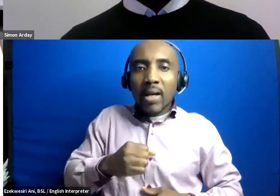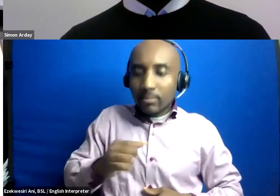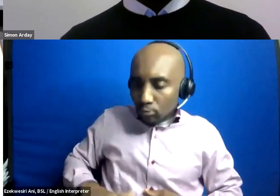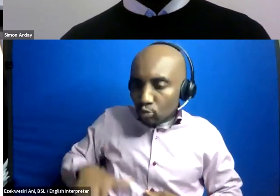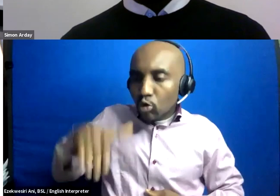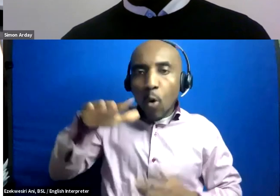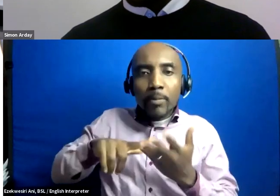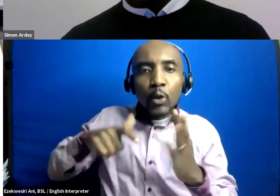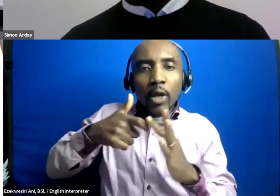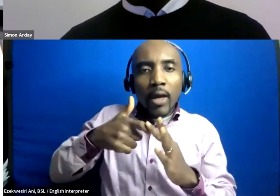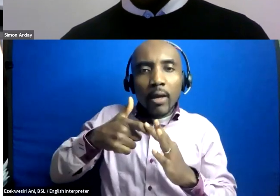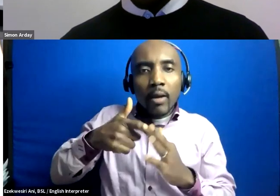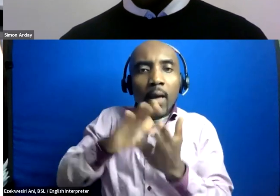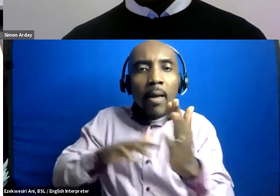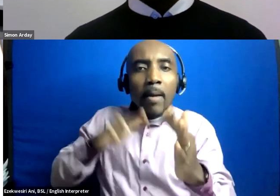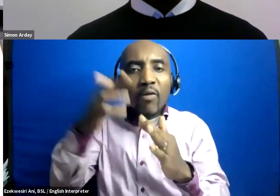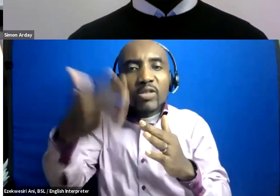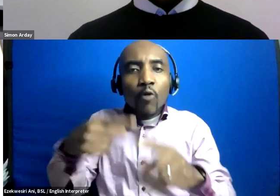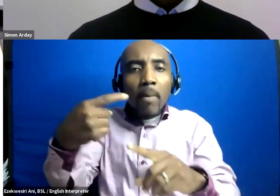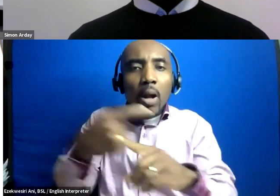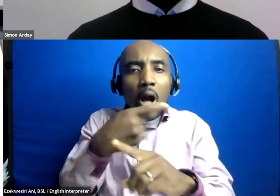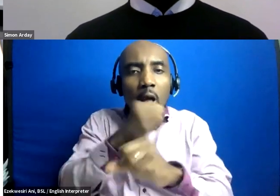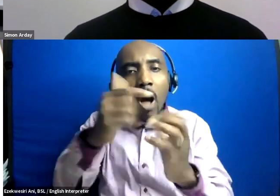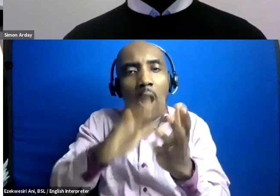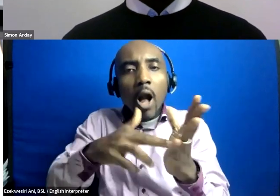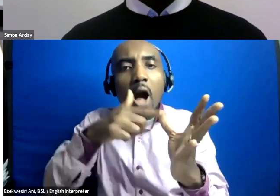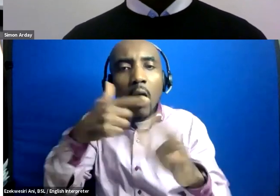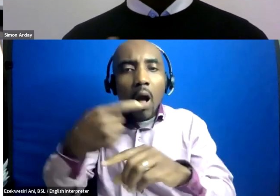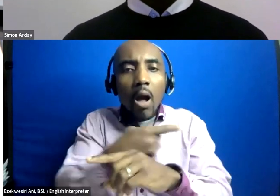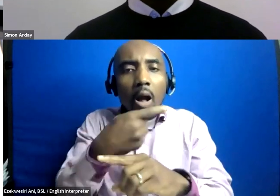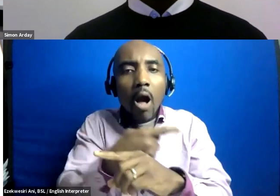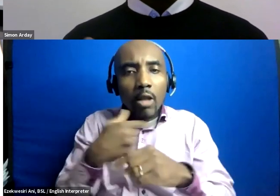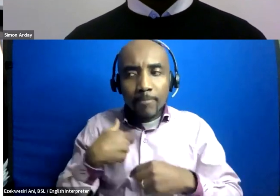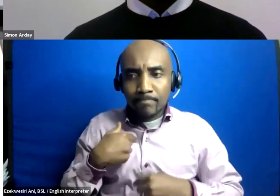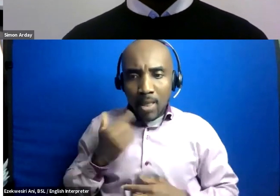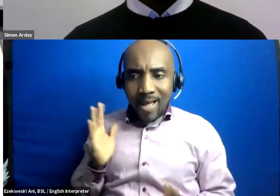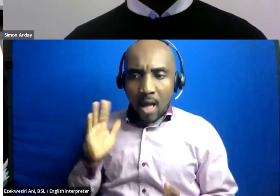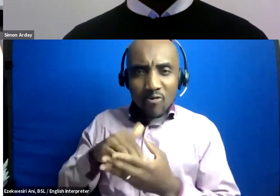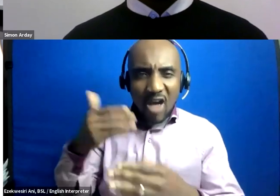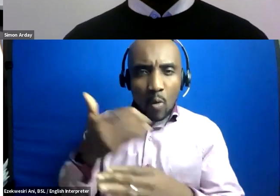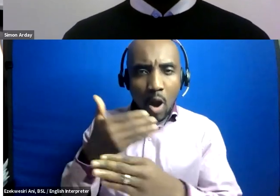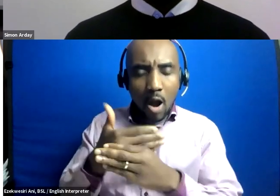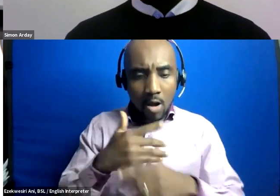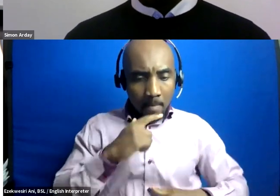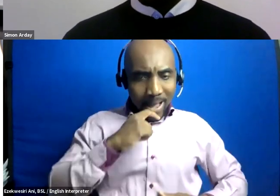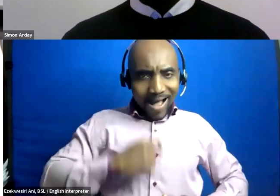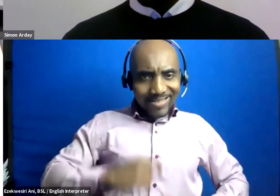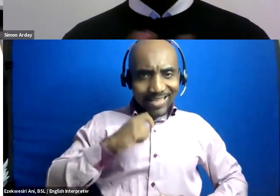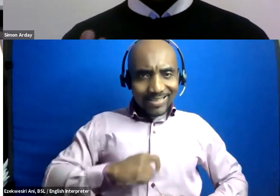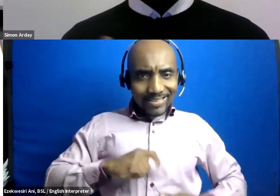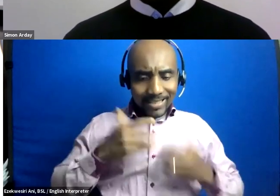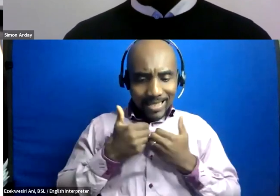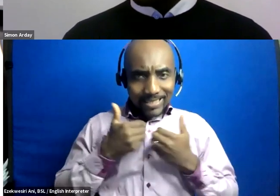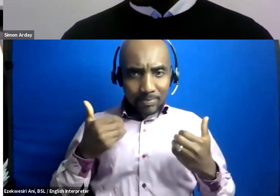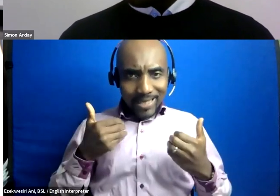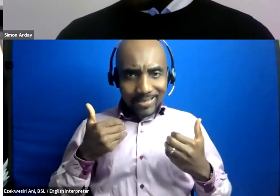that to work and to not kind of have to split those two aspects of